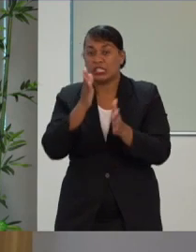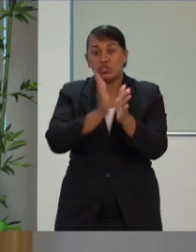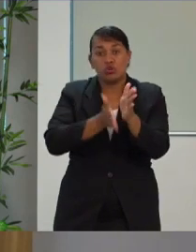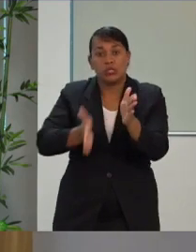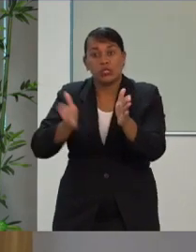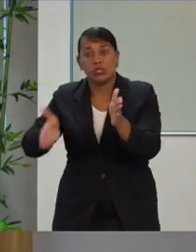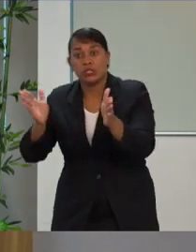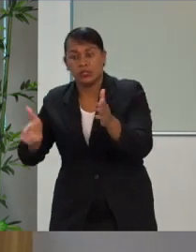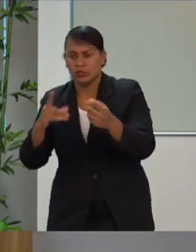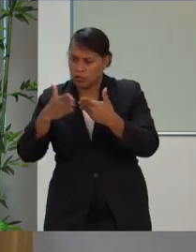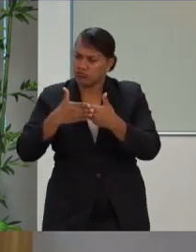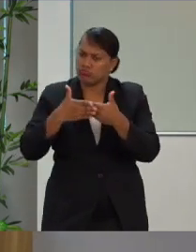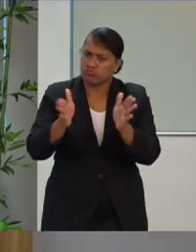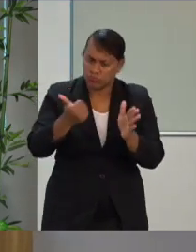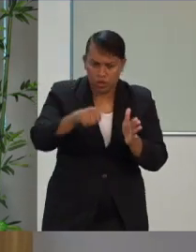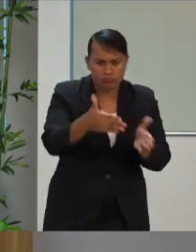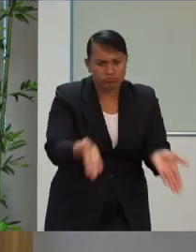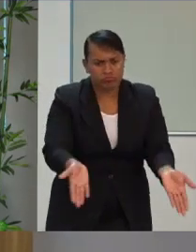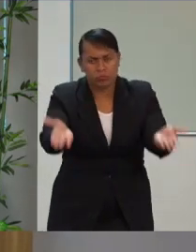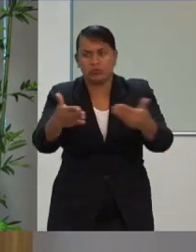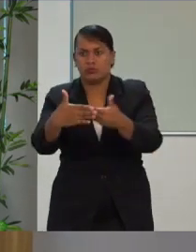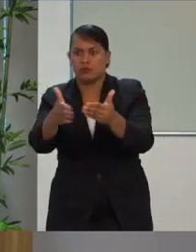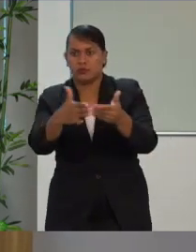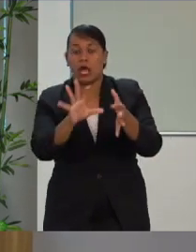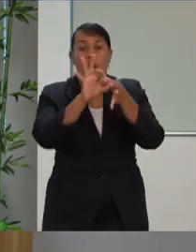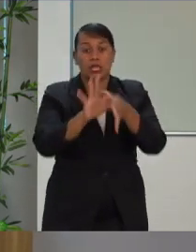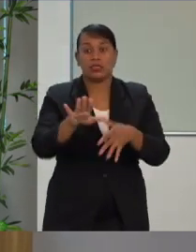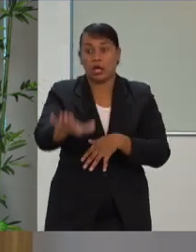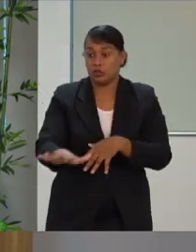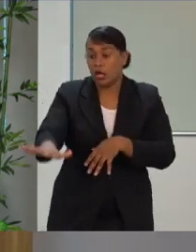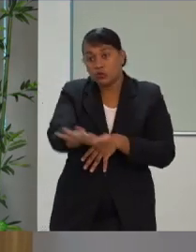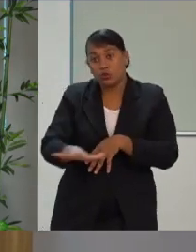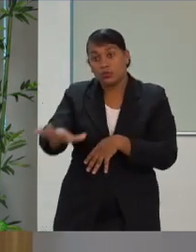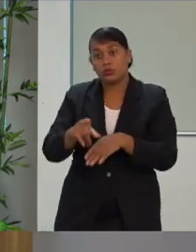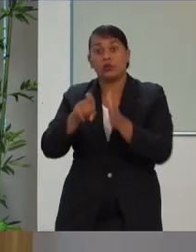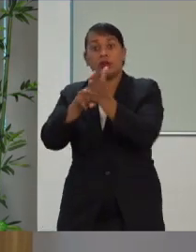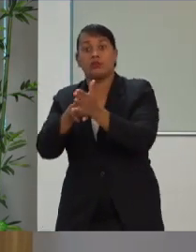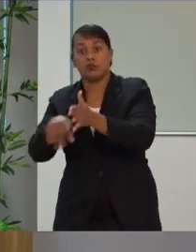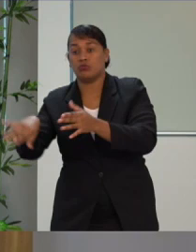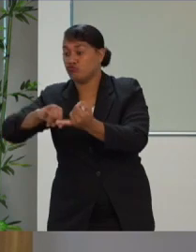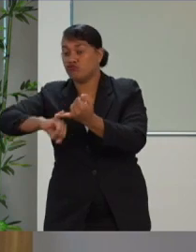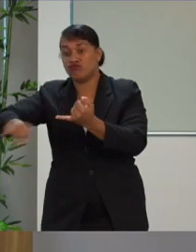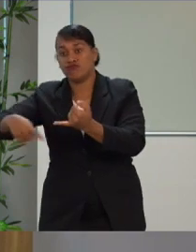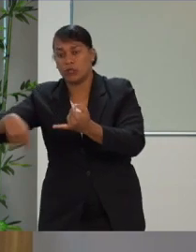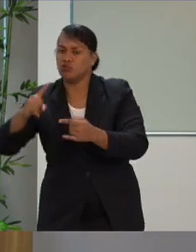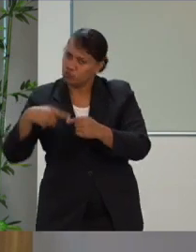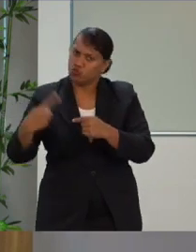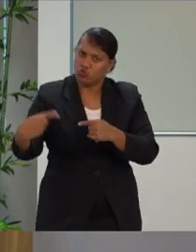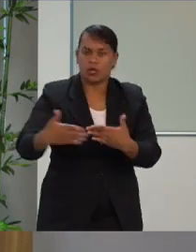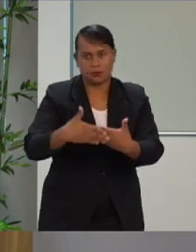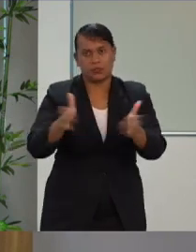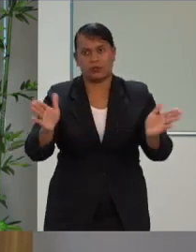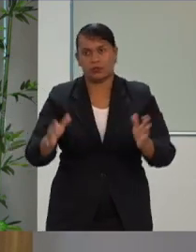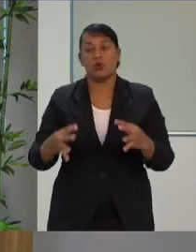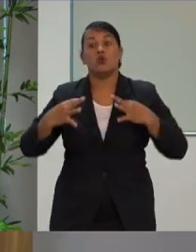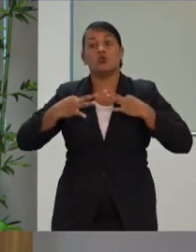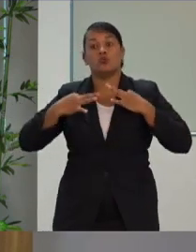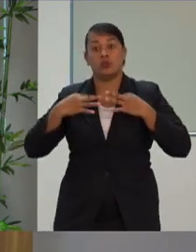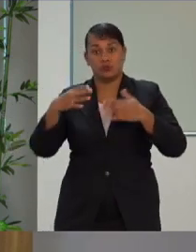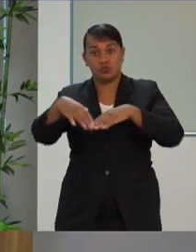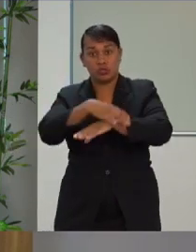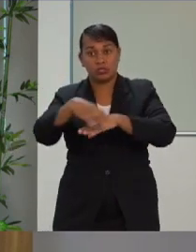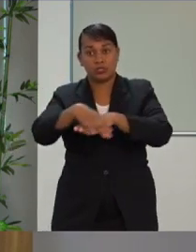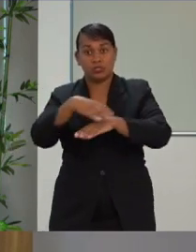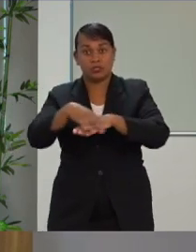been allowed to open even in the lockdown areas in Lautoka and Suva, the textile, clothing and footwear